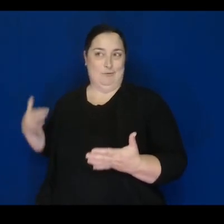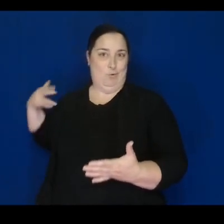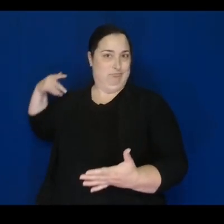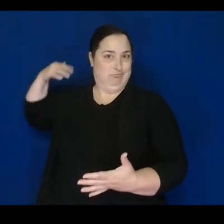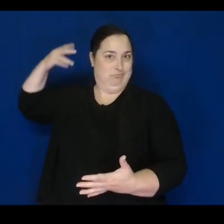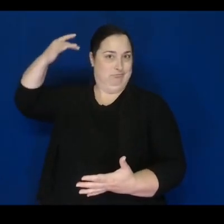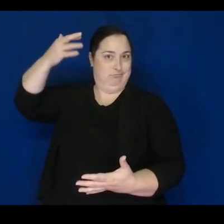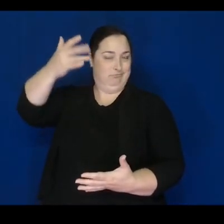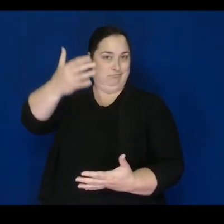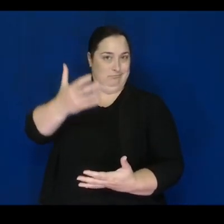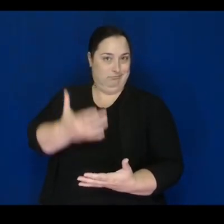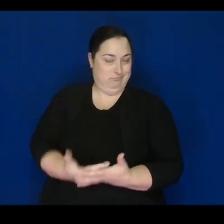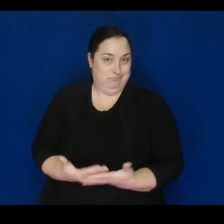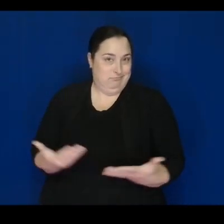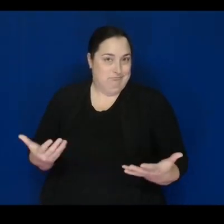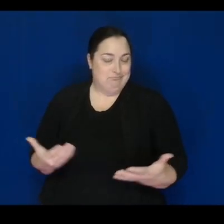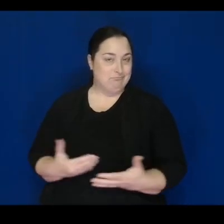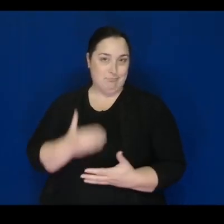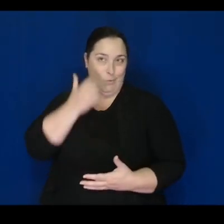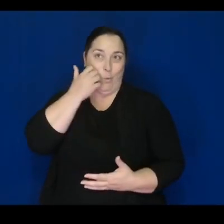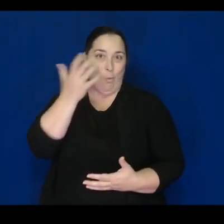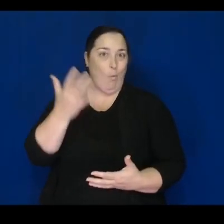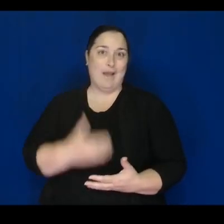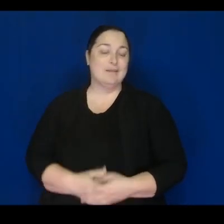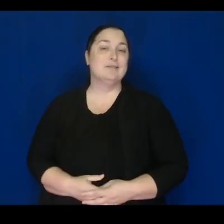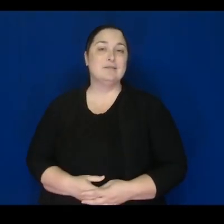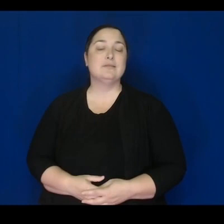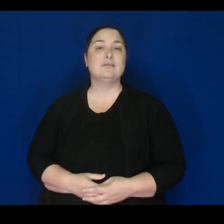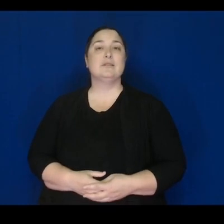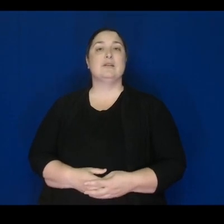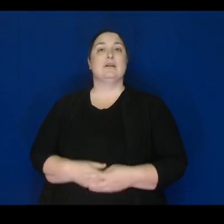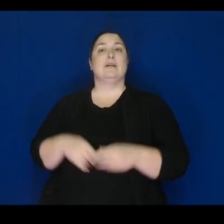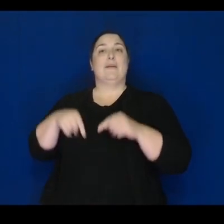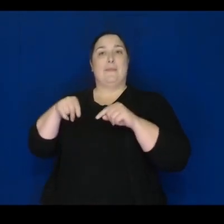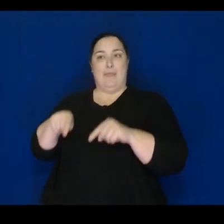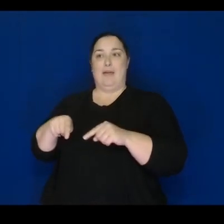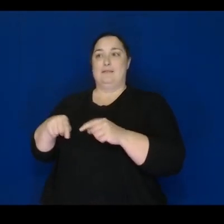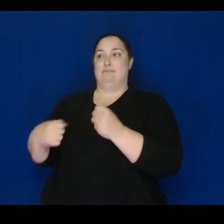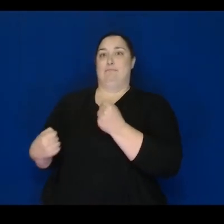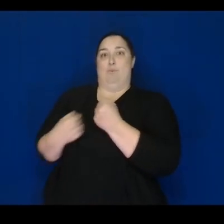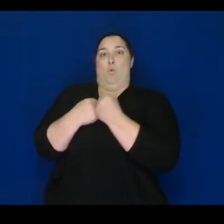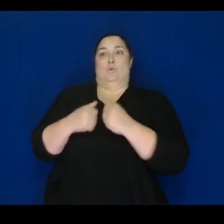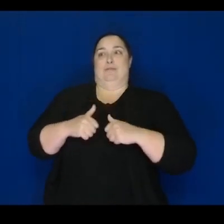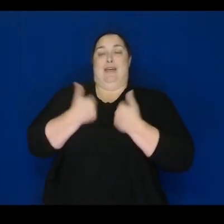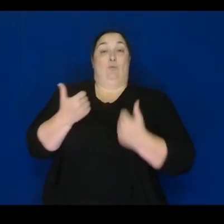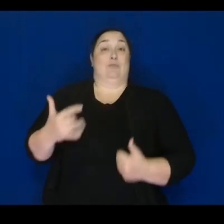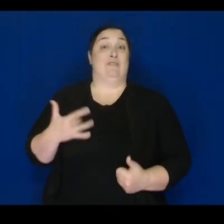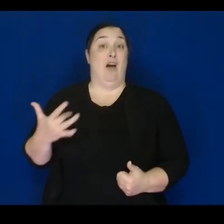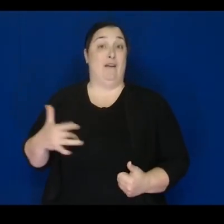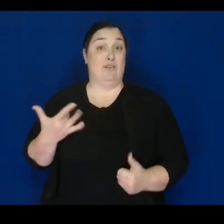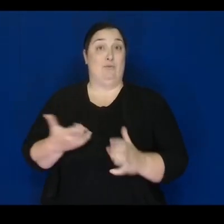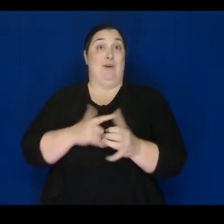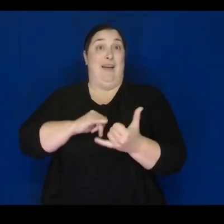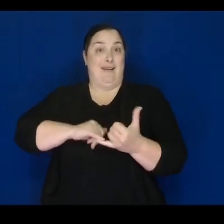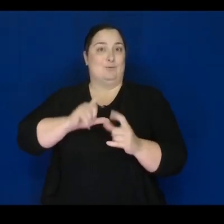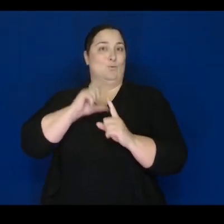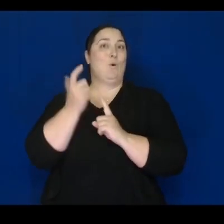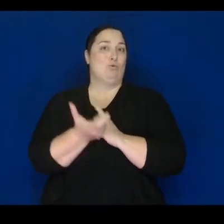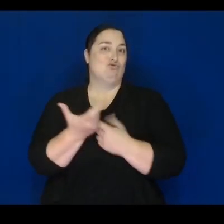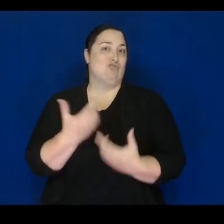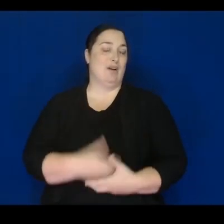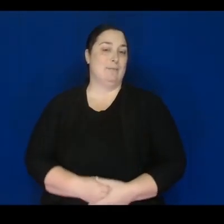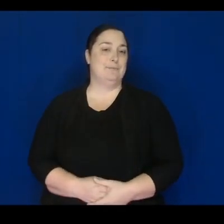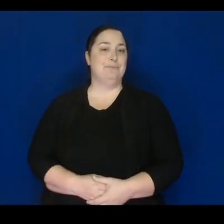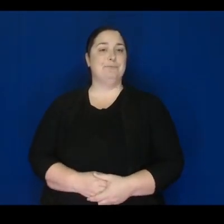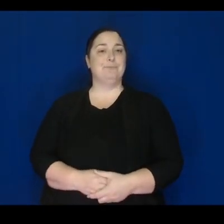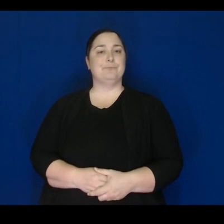and since time immemorial. And that's what really has aided in our survival as a people and as a culture.